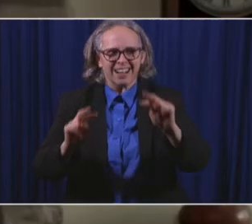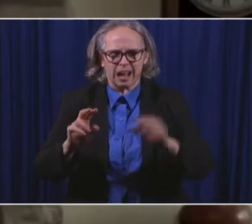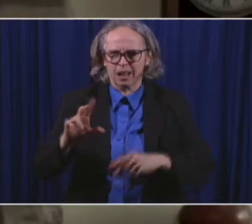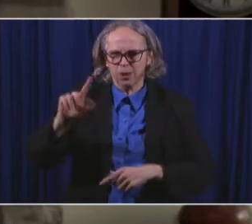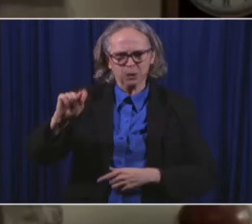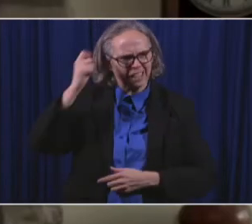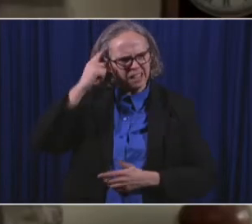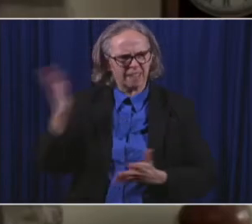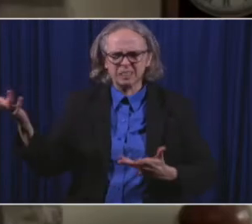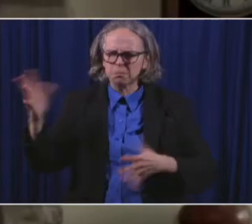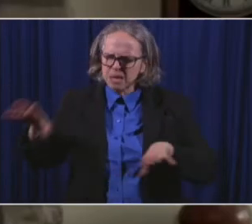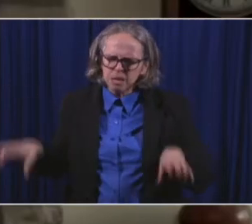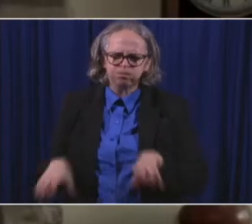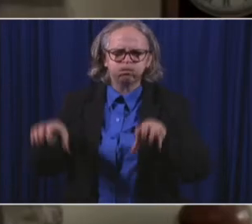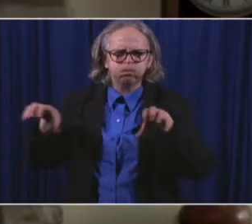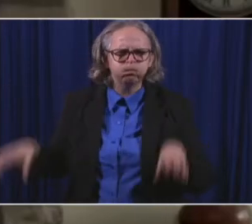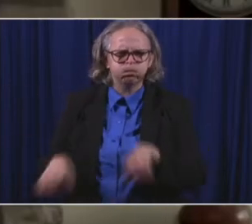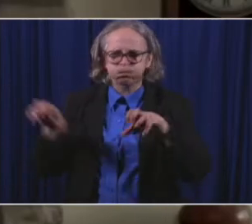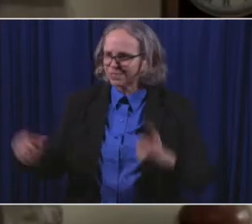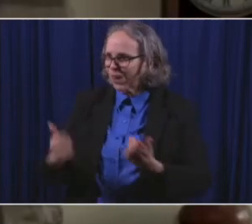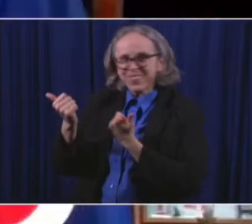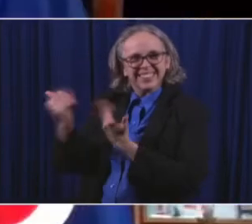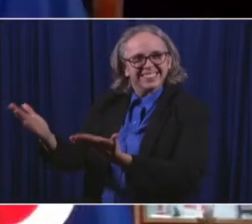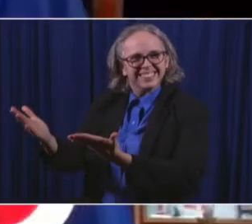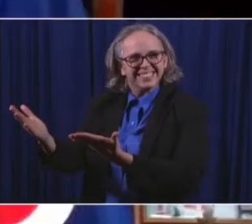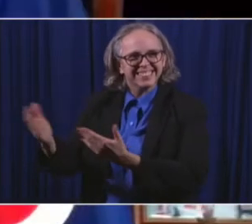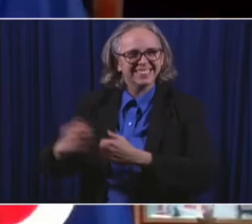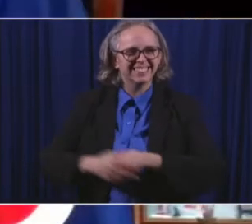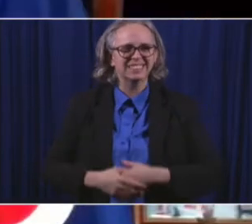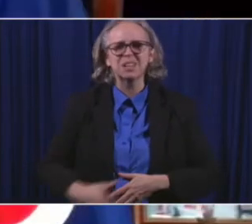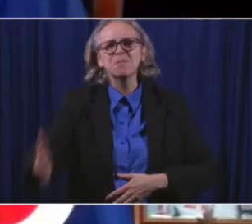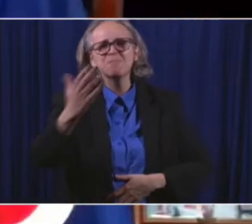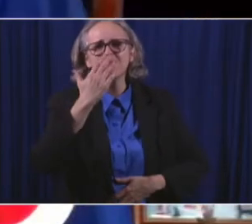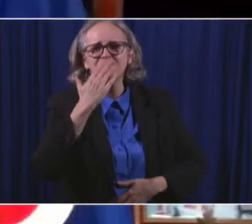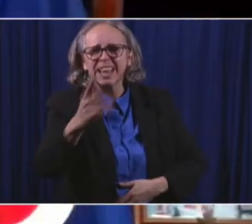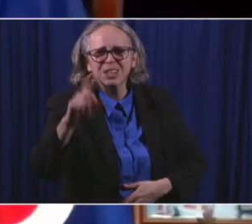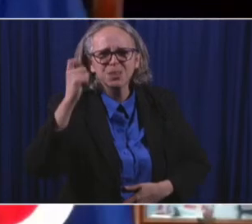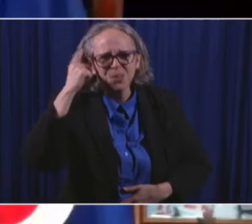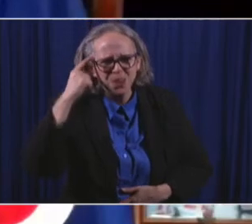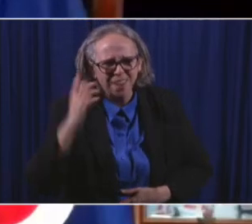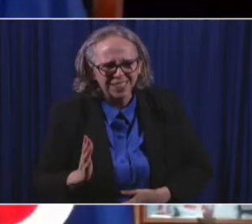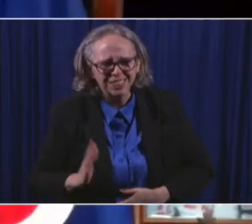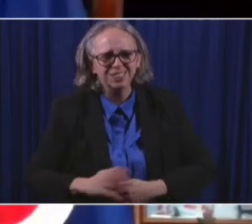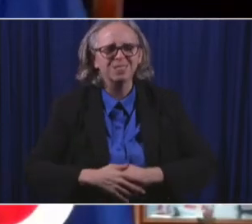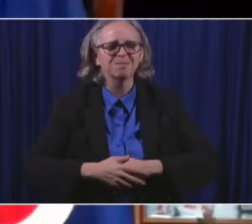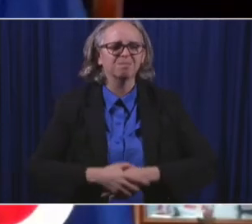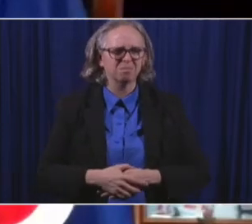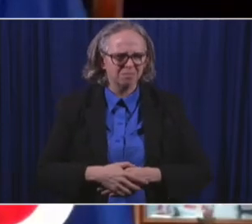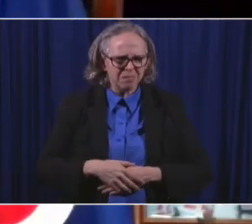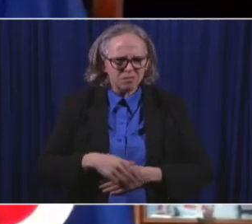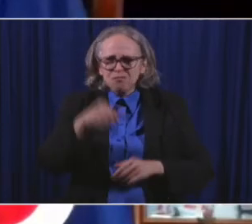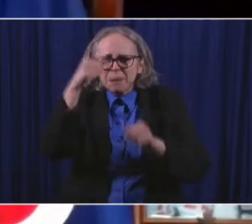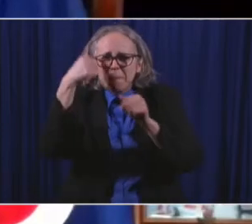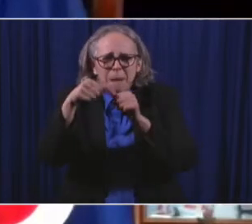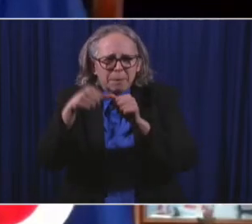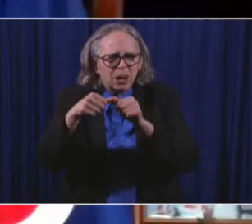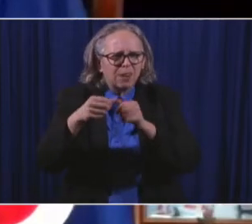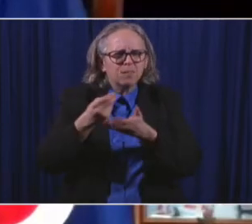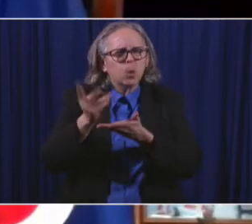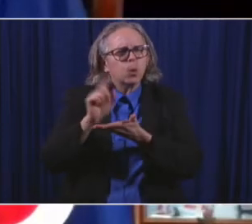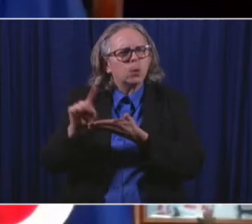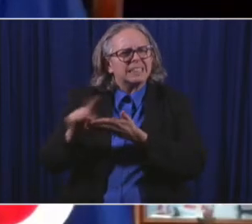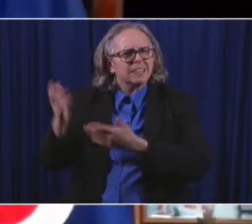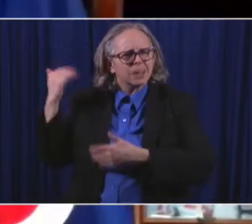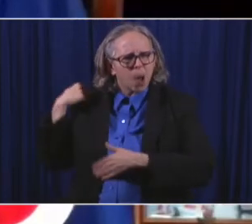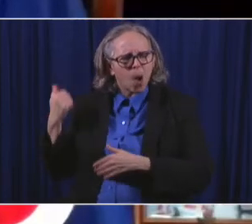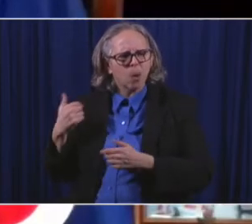of his time on. John? Yeah, thanks, Governor. If you recall, a few weeks ago, Ohio was recognized and received an A grade